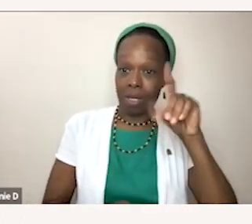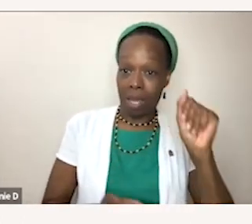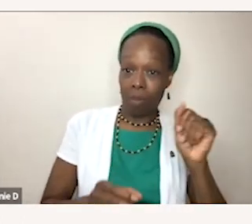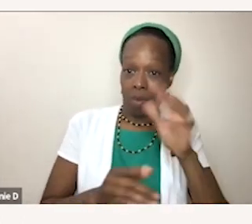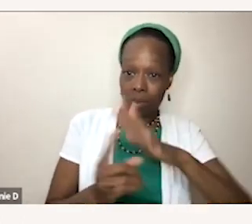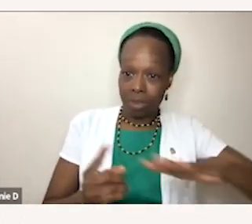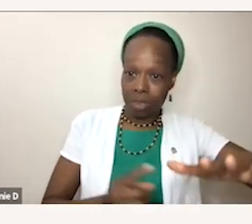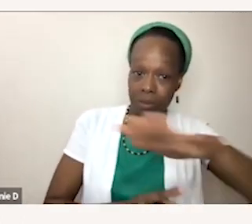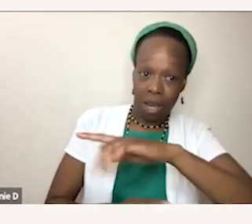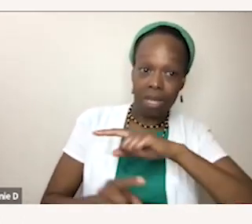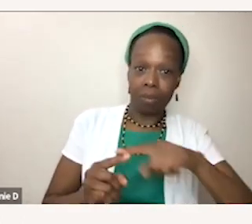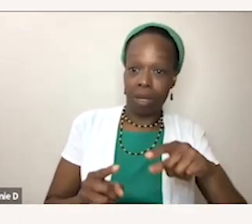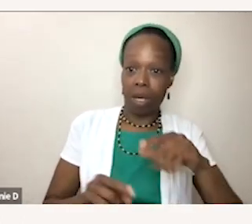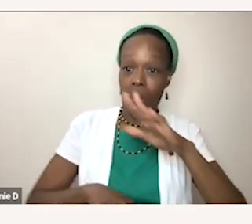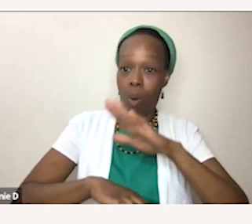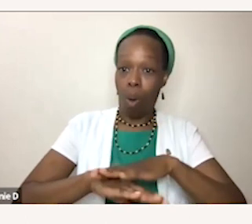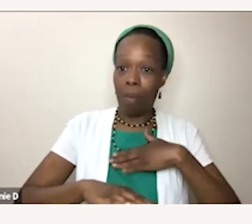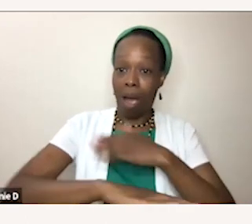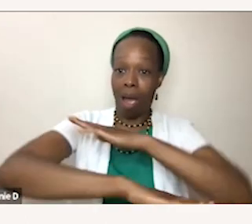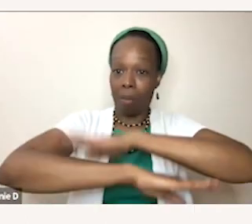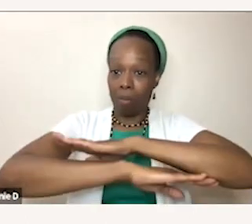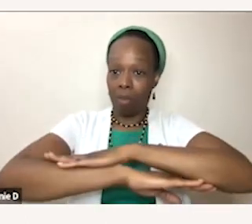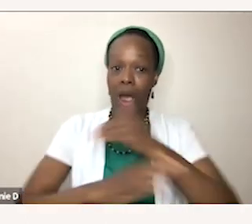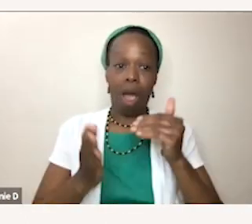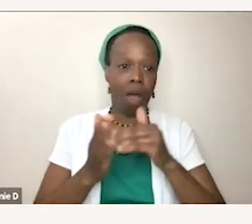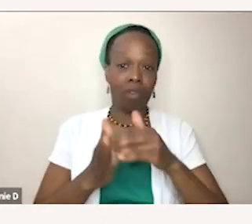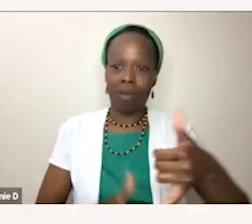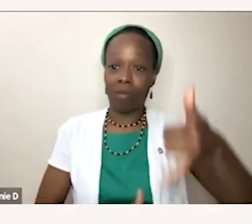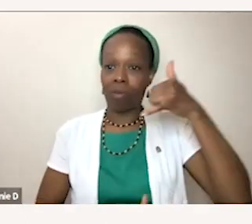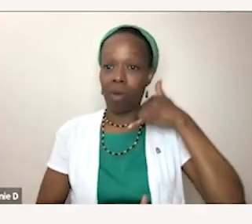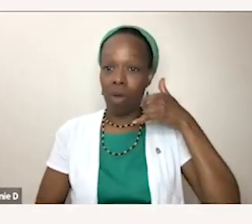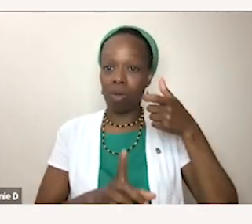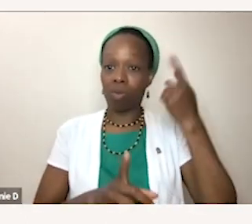in from someone in the disability community